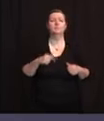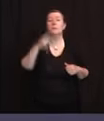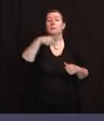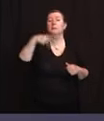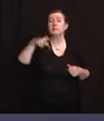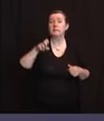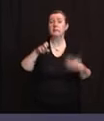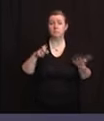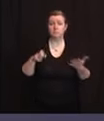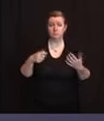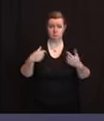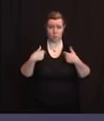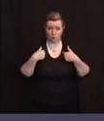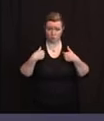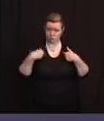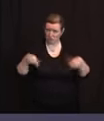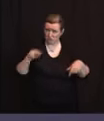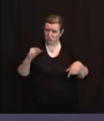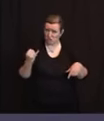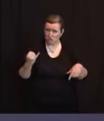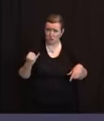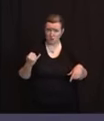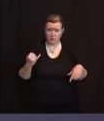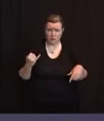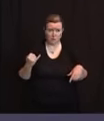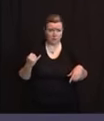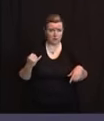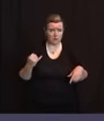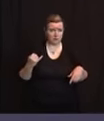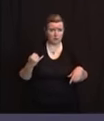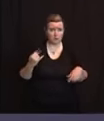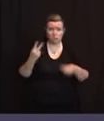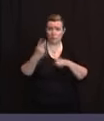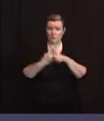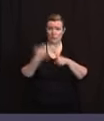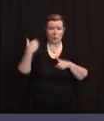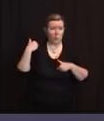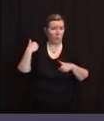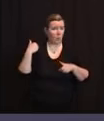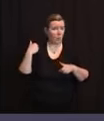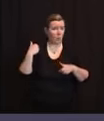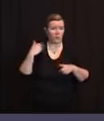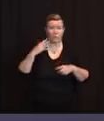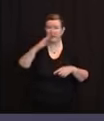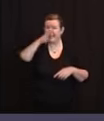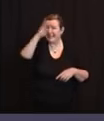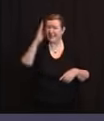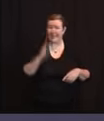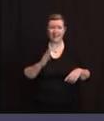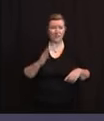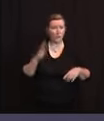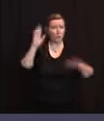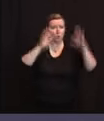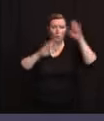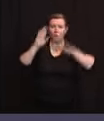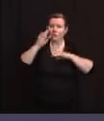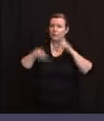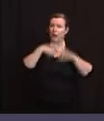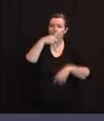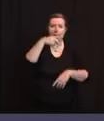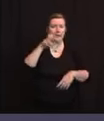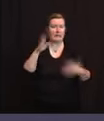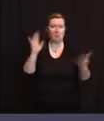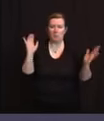not, as a state, in the PPE line of business 2.5 months ago. We had never been involved in it. We've now put out